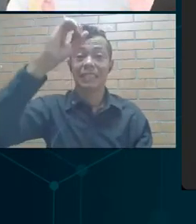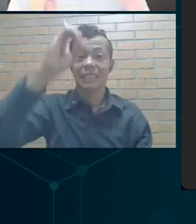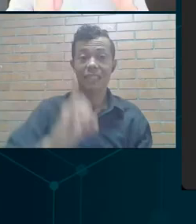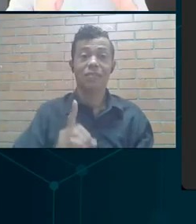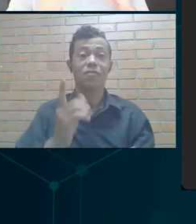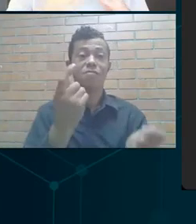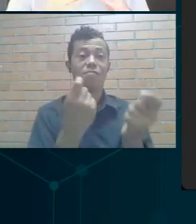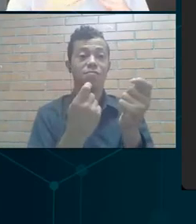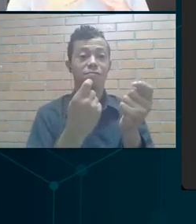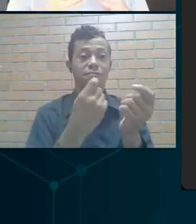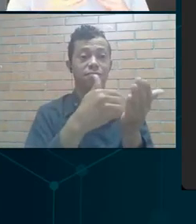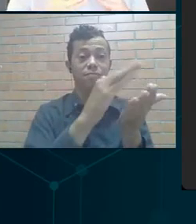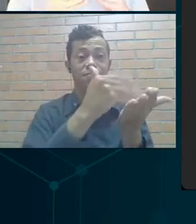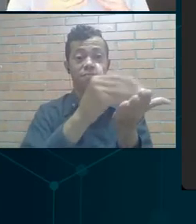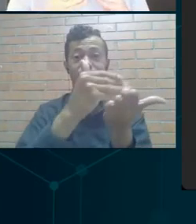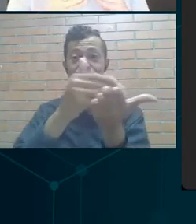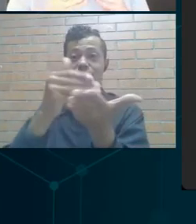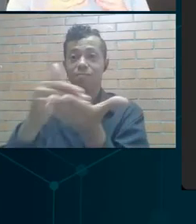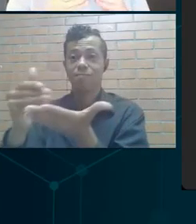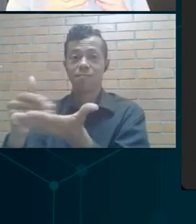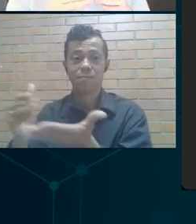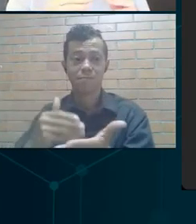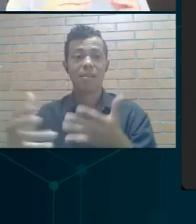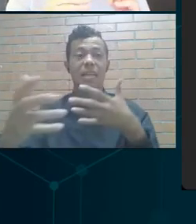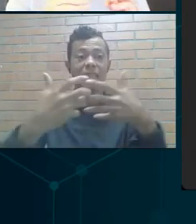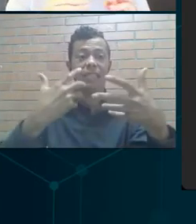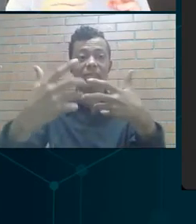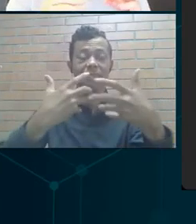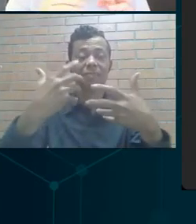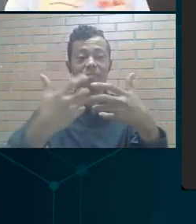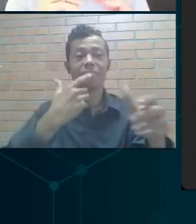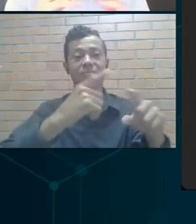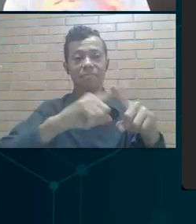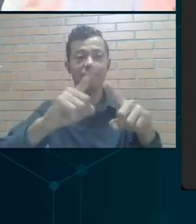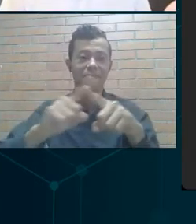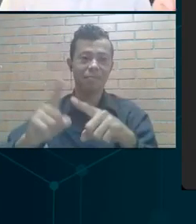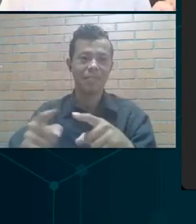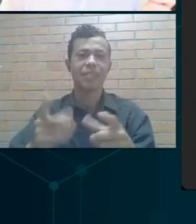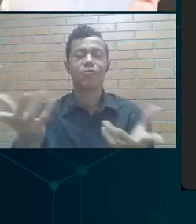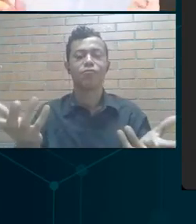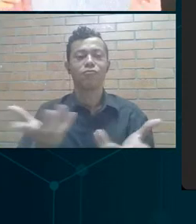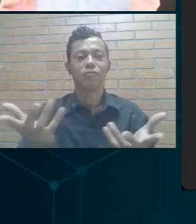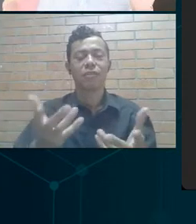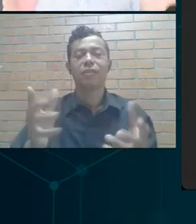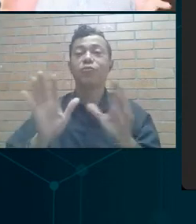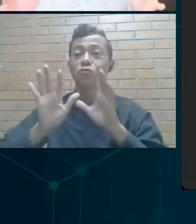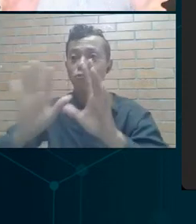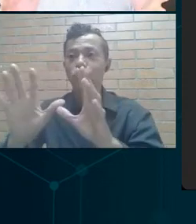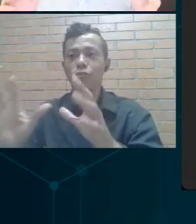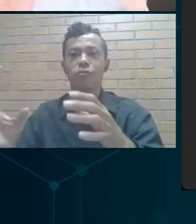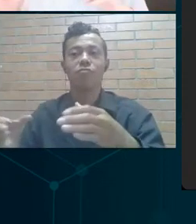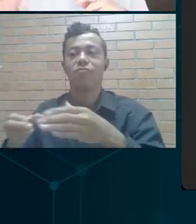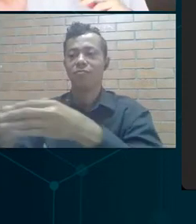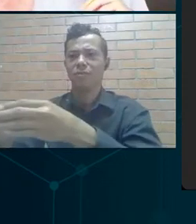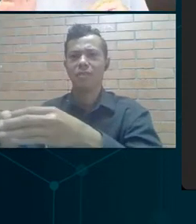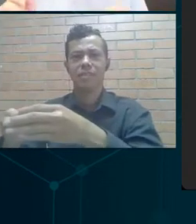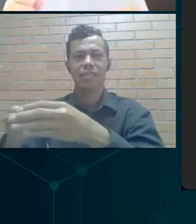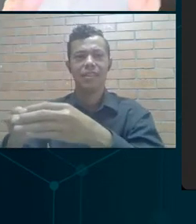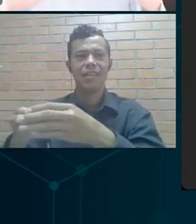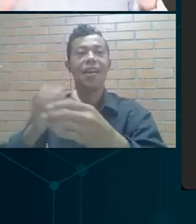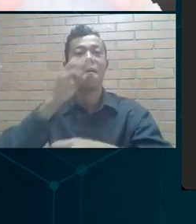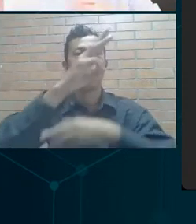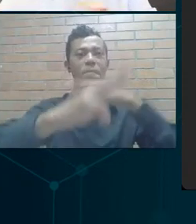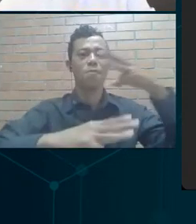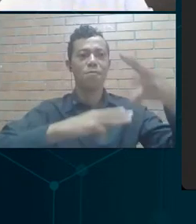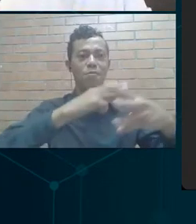was done at the top of the organization, right? And the world was drastically different. I'm sure you remember, driving to the